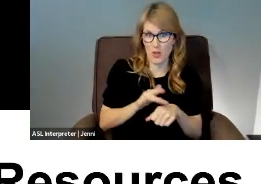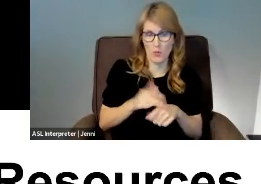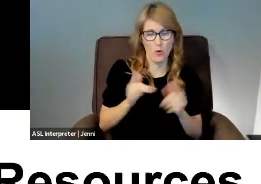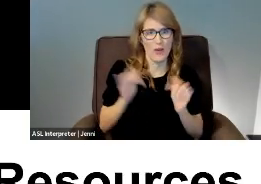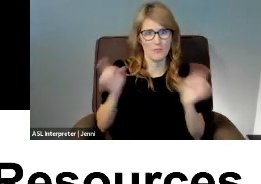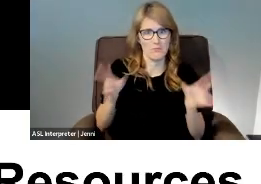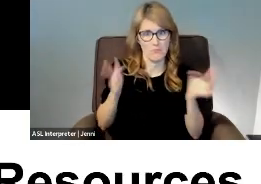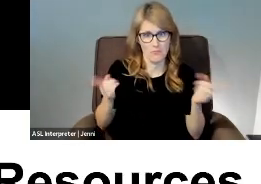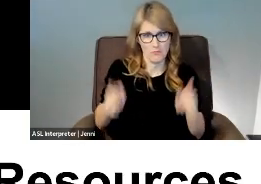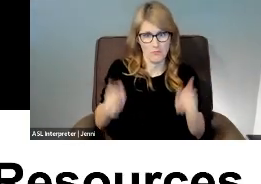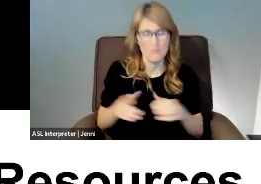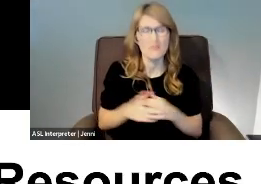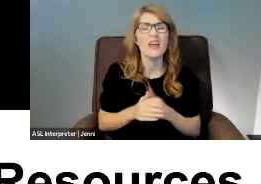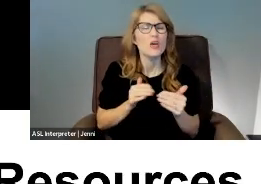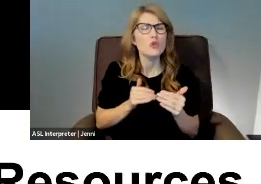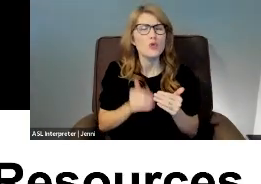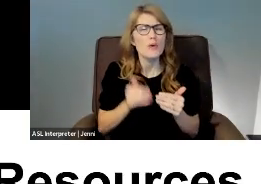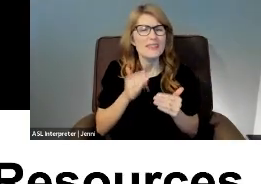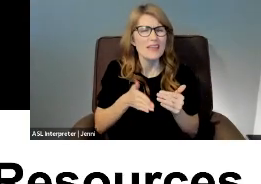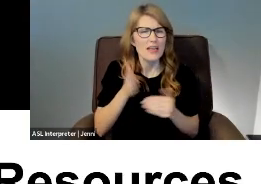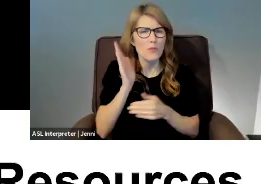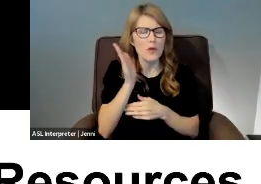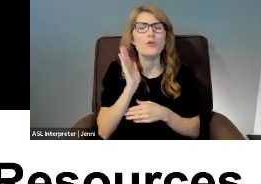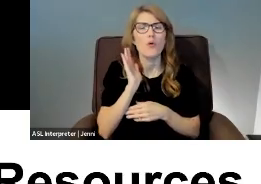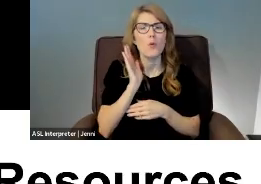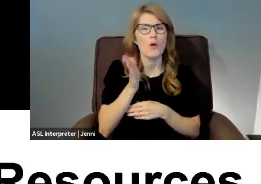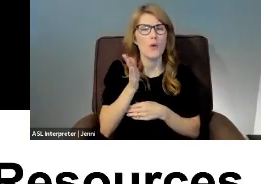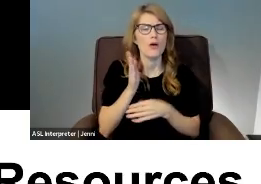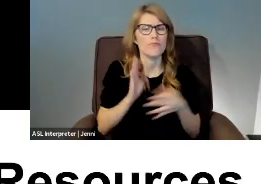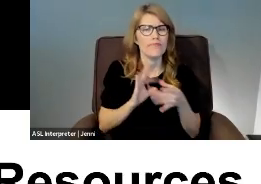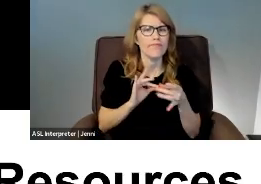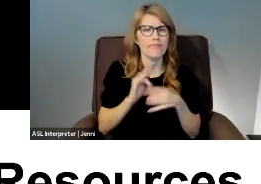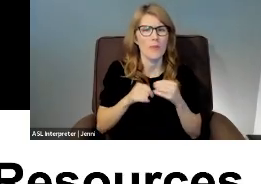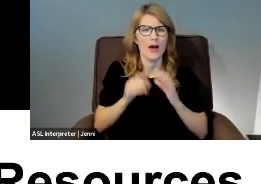special note towards the end about some consumer awareness resources.